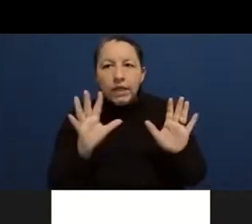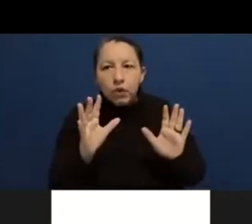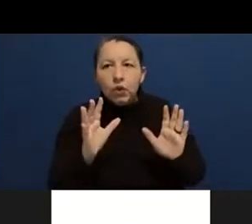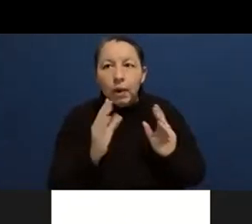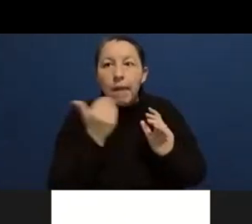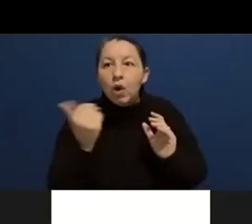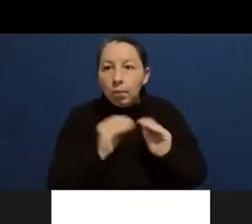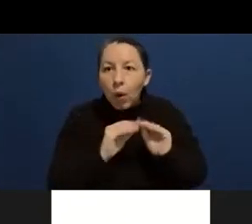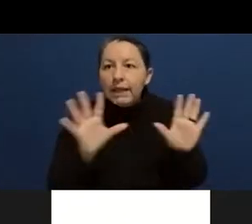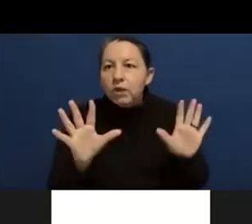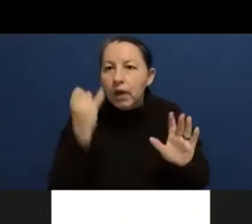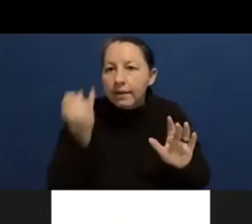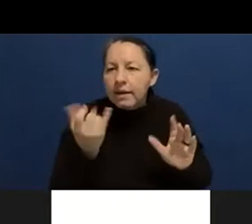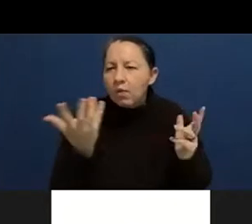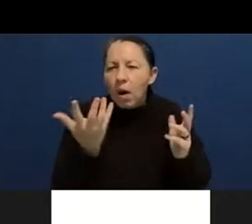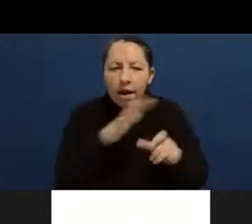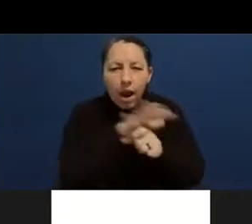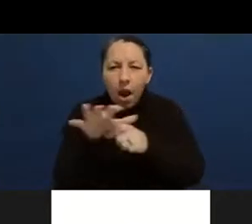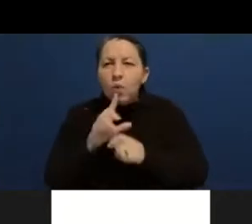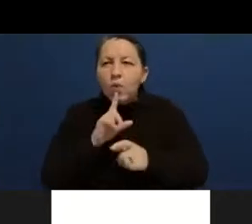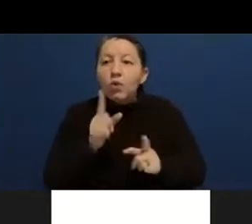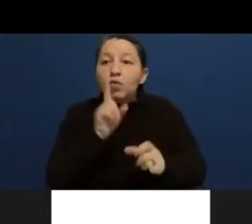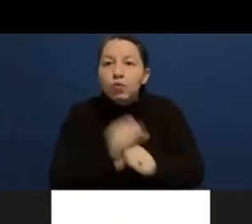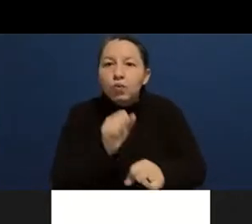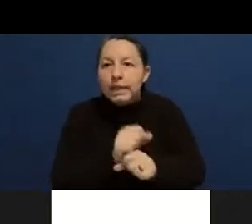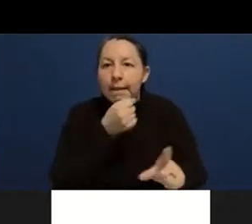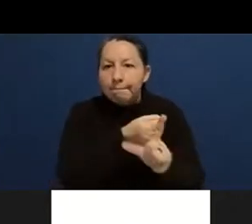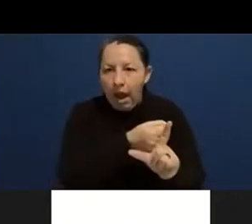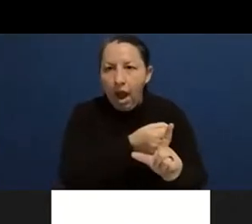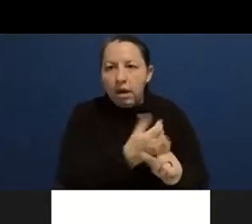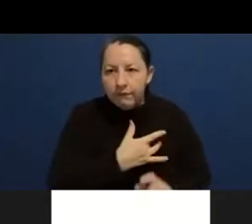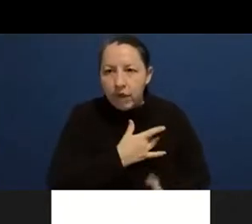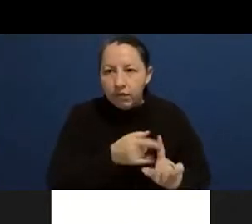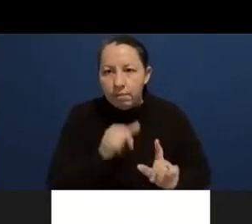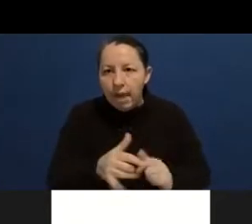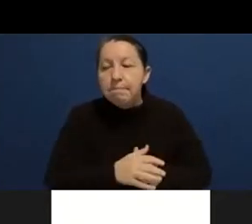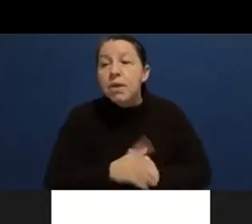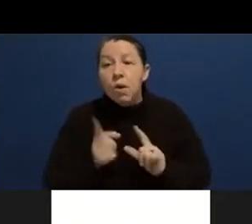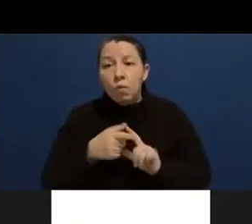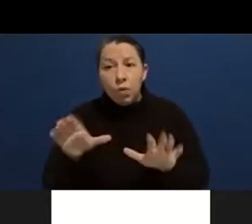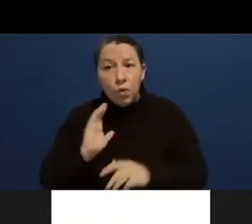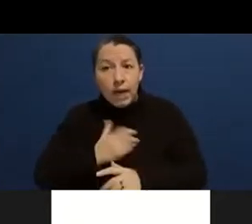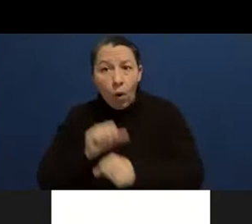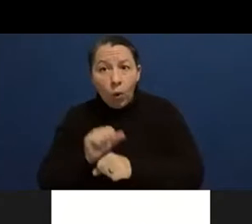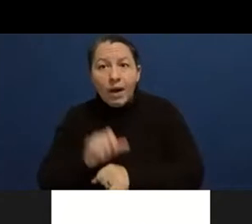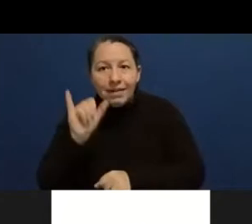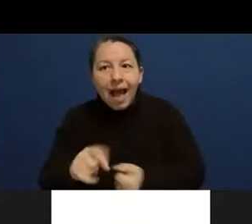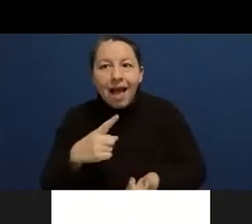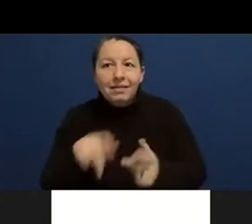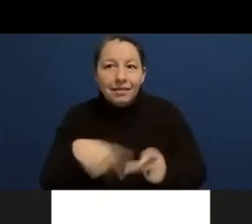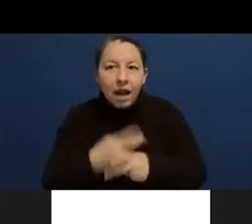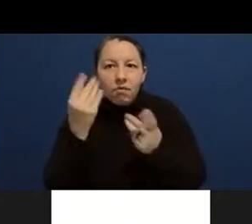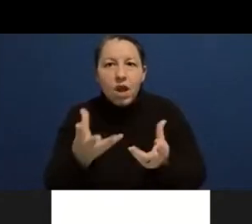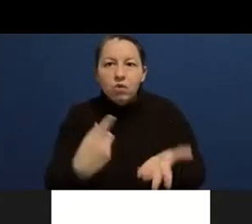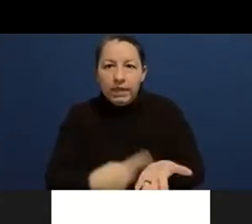on that. And so when we're doing our work, we're talking about that, like what, because